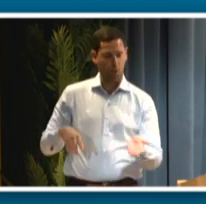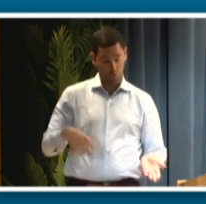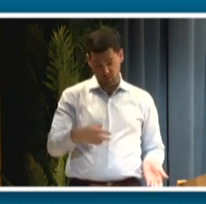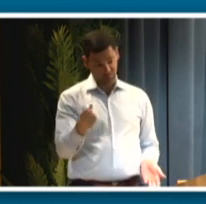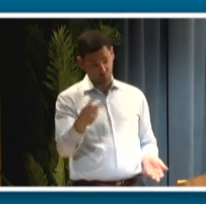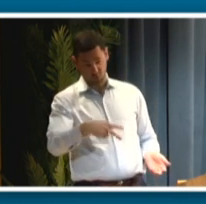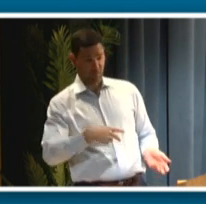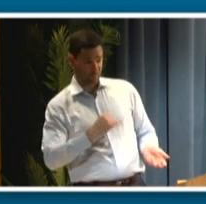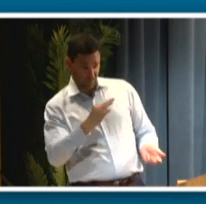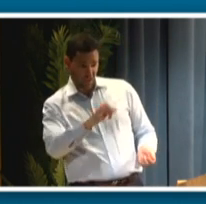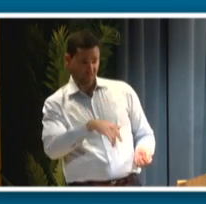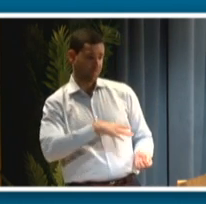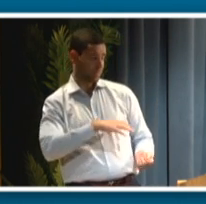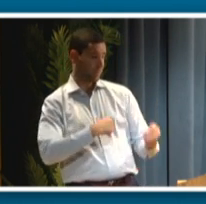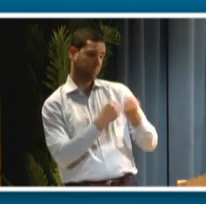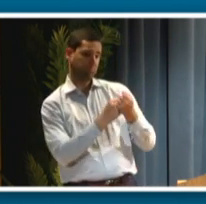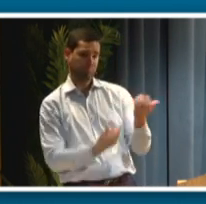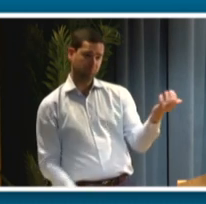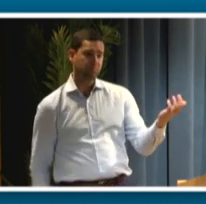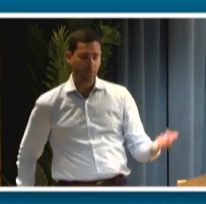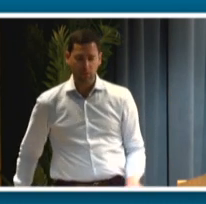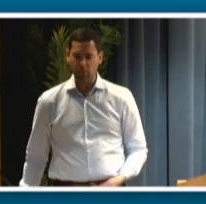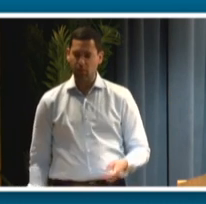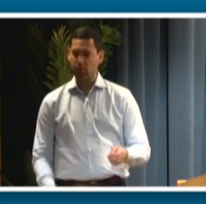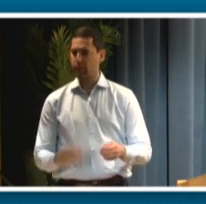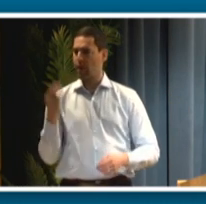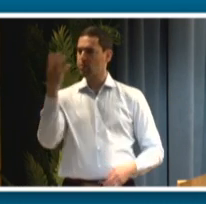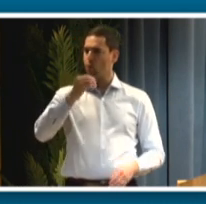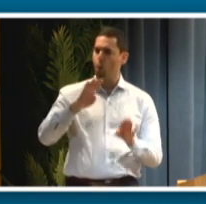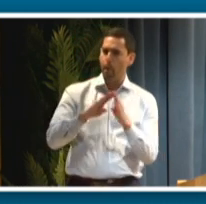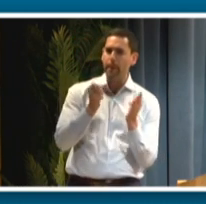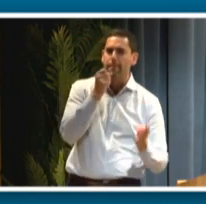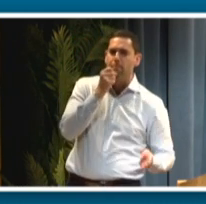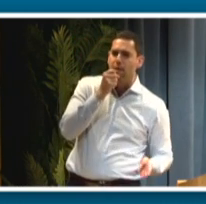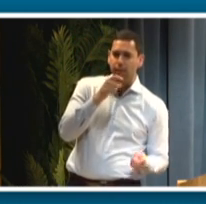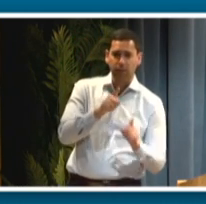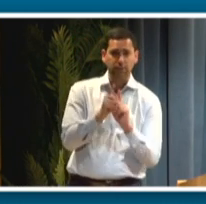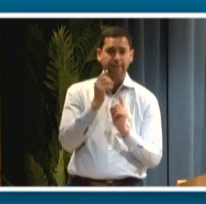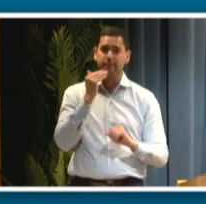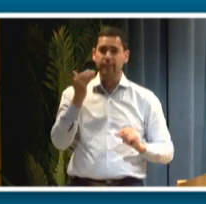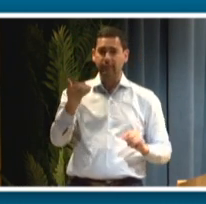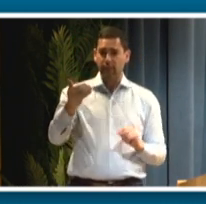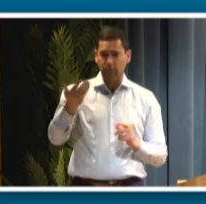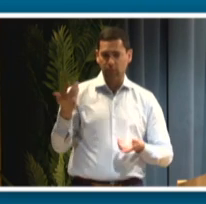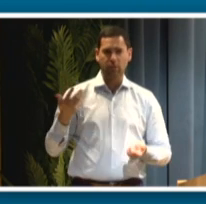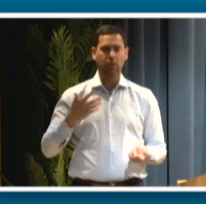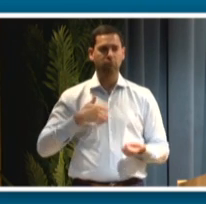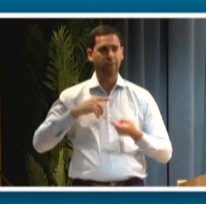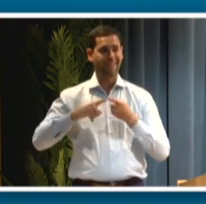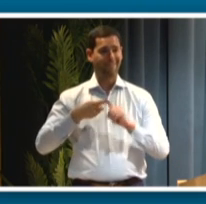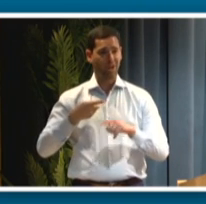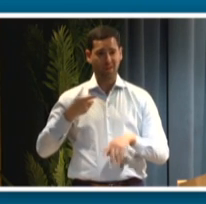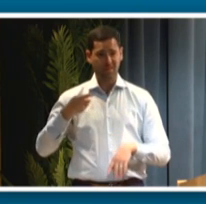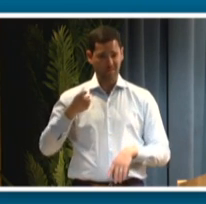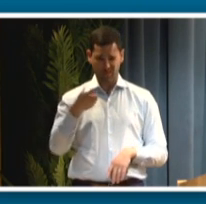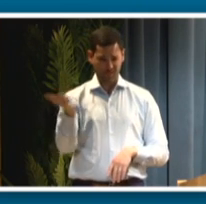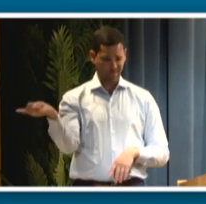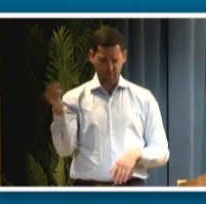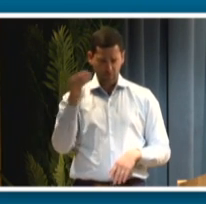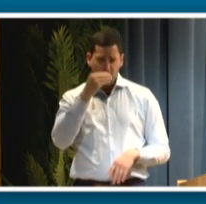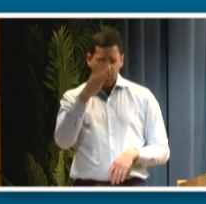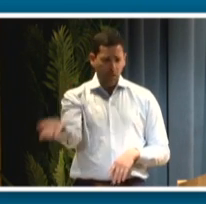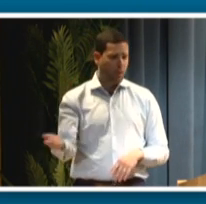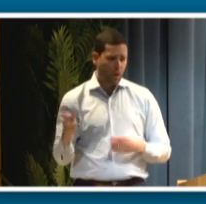we with it, right? I started going to open mics, and, you know, I go to open mics as a 15-year-old, and my friends who ain't want nothing to do with